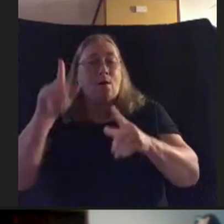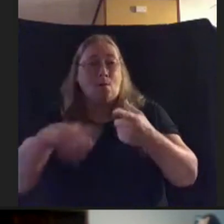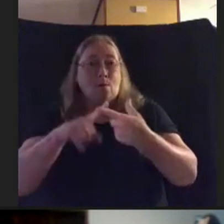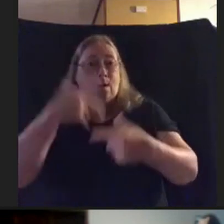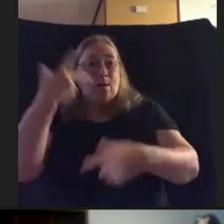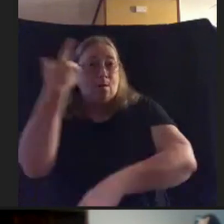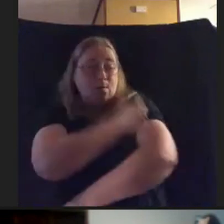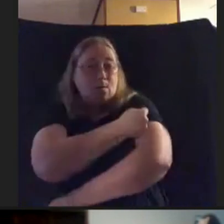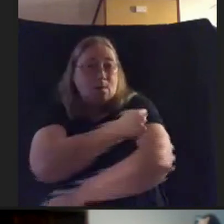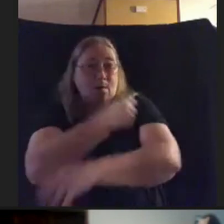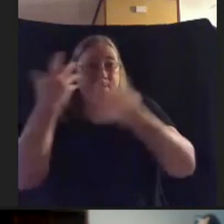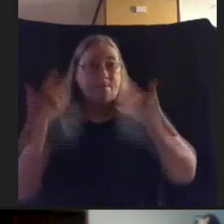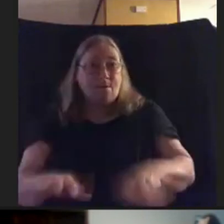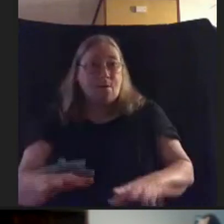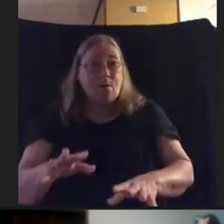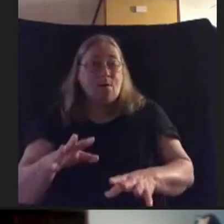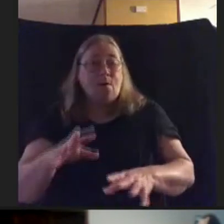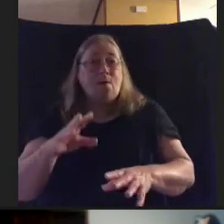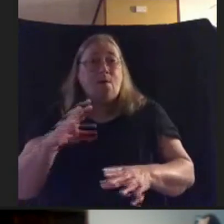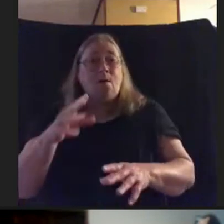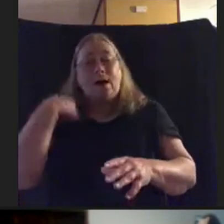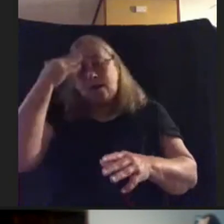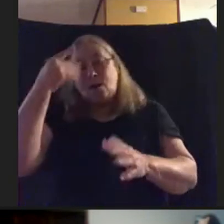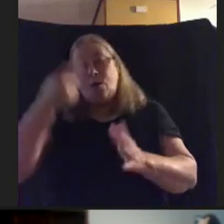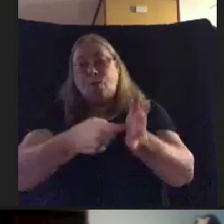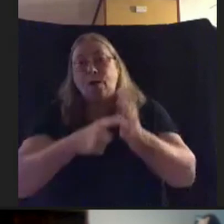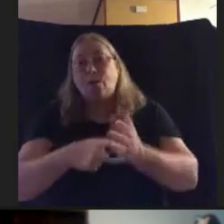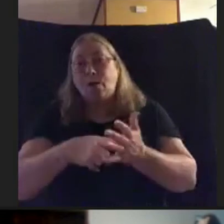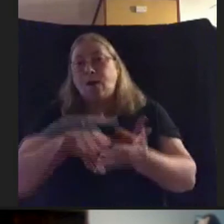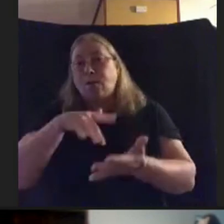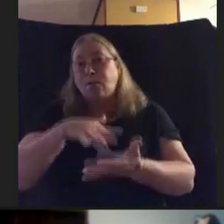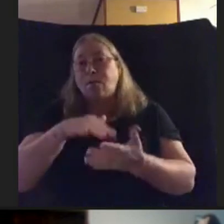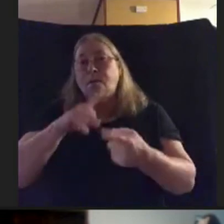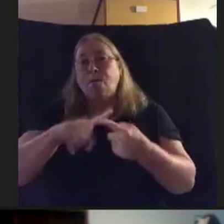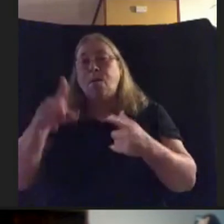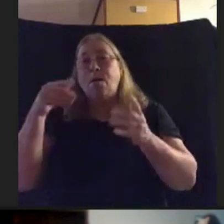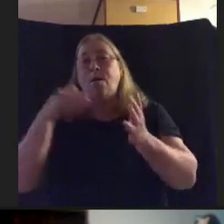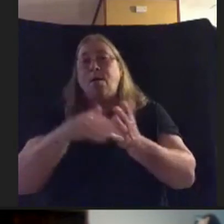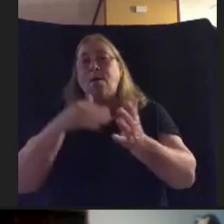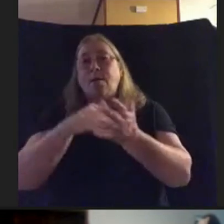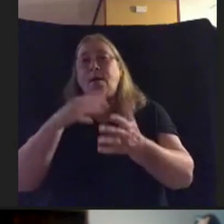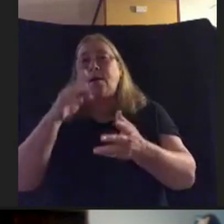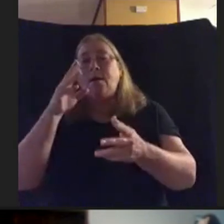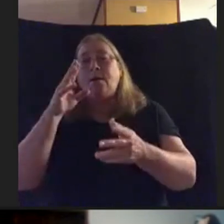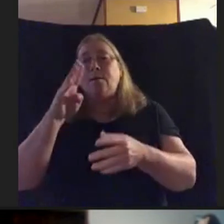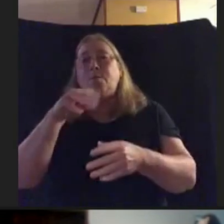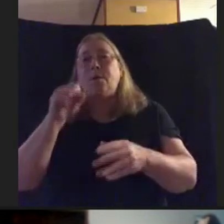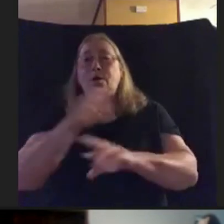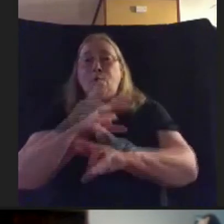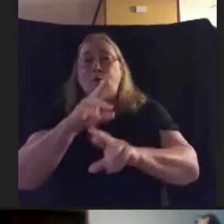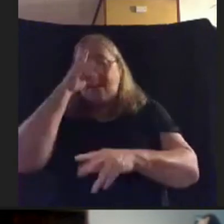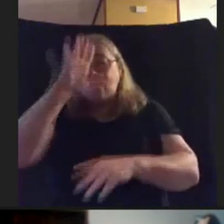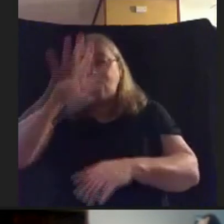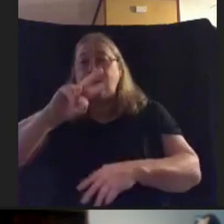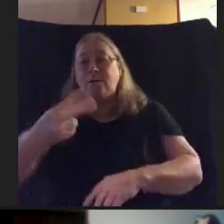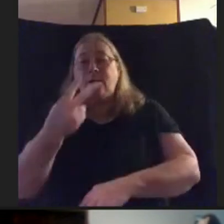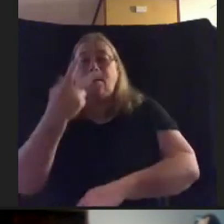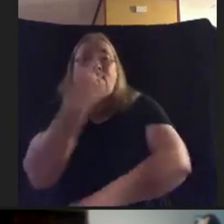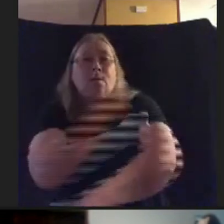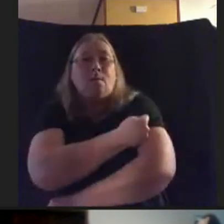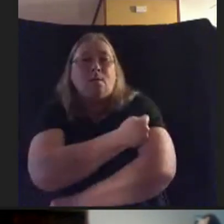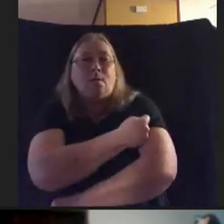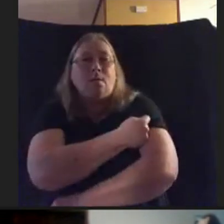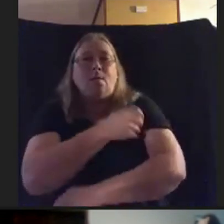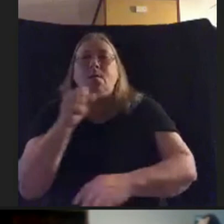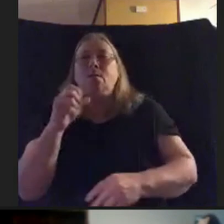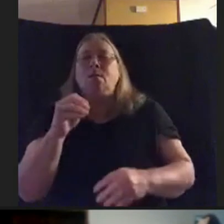vaccination requires study. But for the thousands of Mississippians approaching their second dose, how should they realistically act? This is a